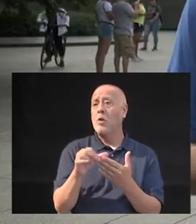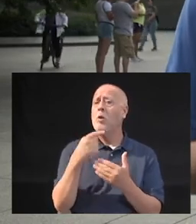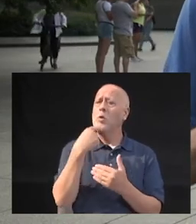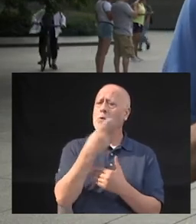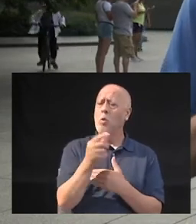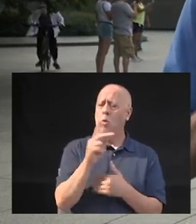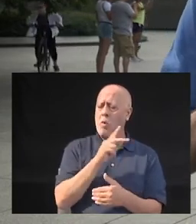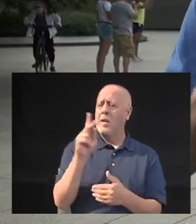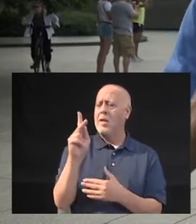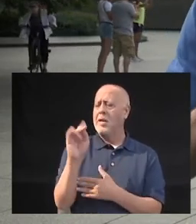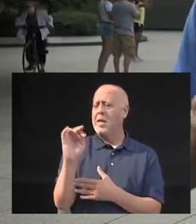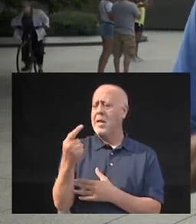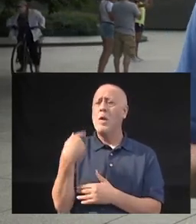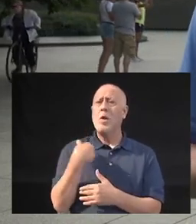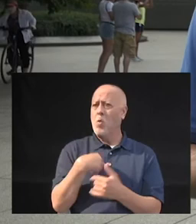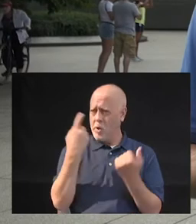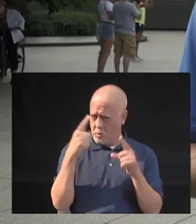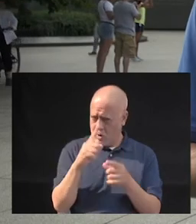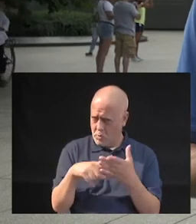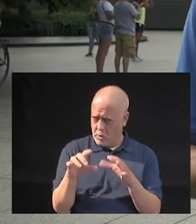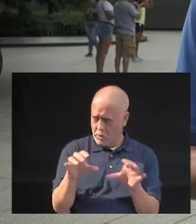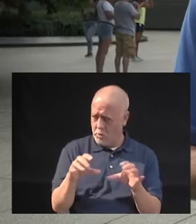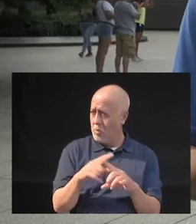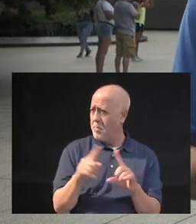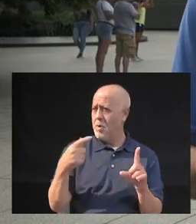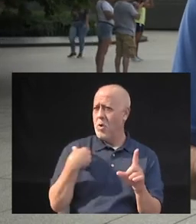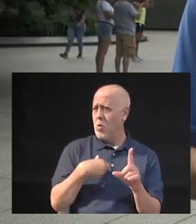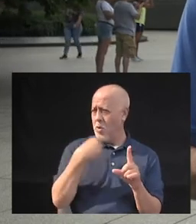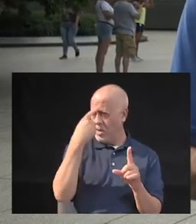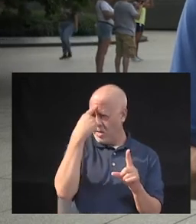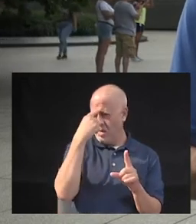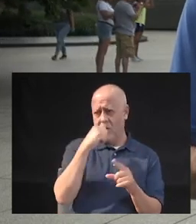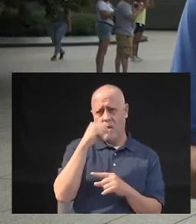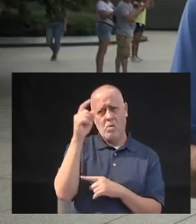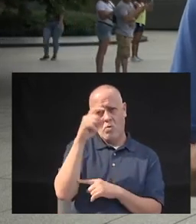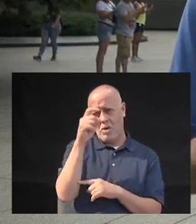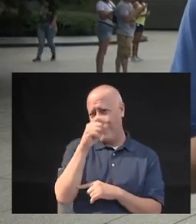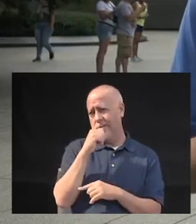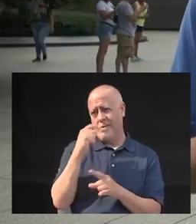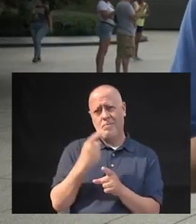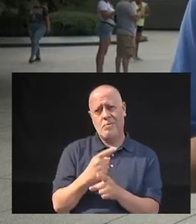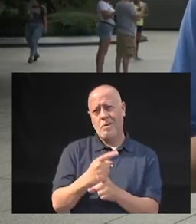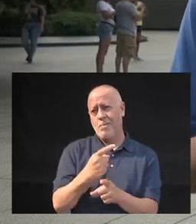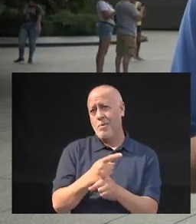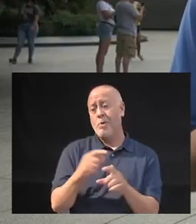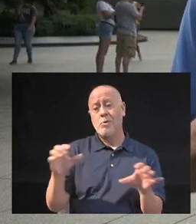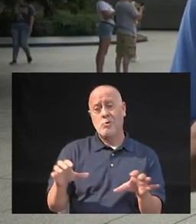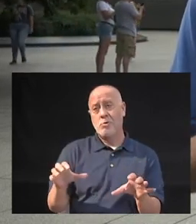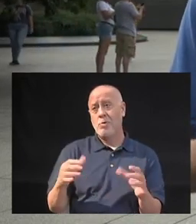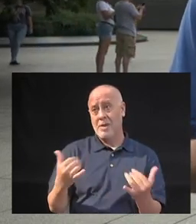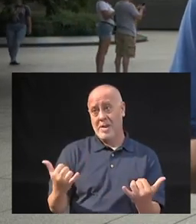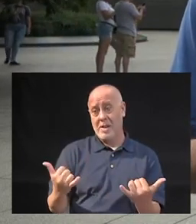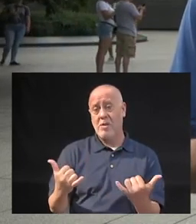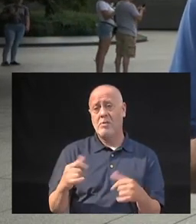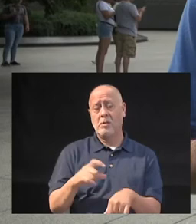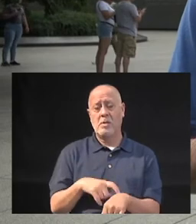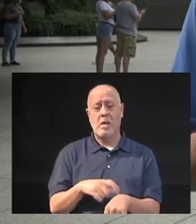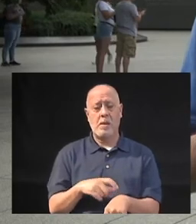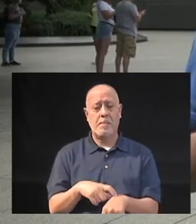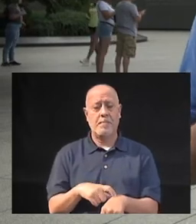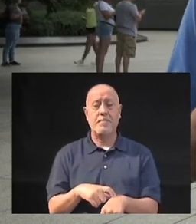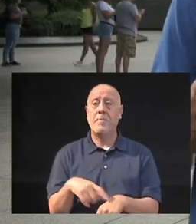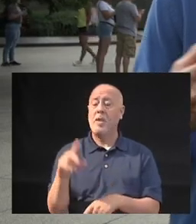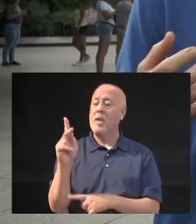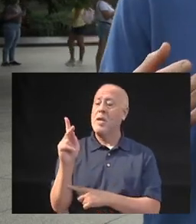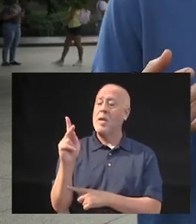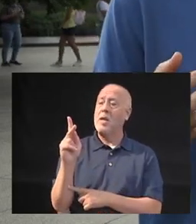King, you know, we agree with what you're doing, but we think it's unwise and untimely to do it at this time.